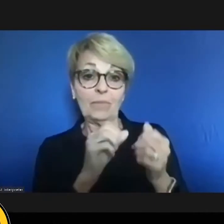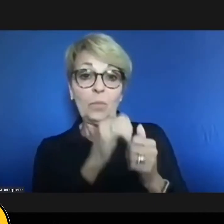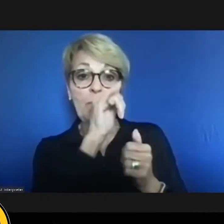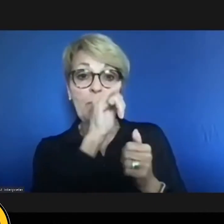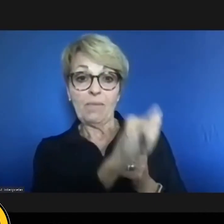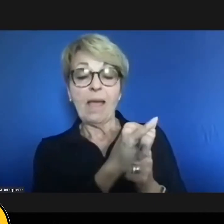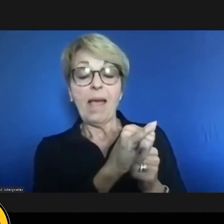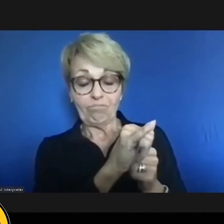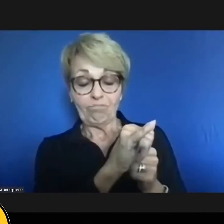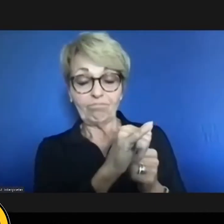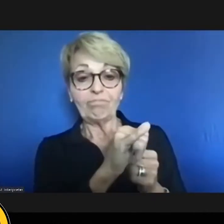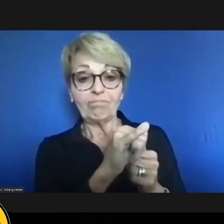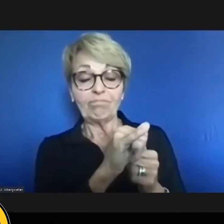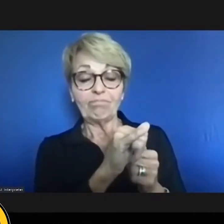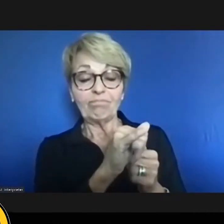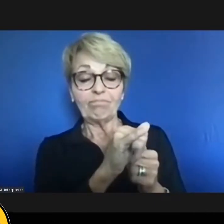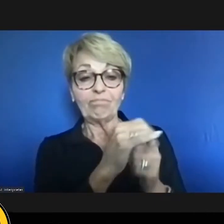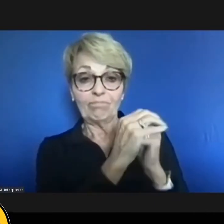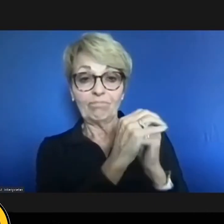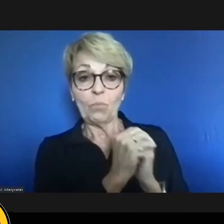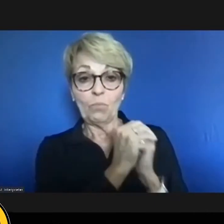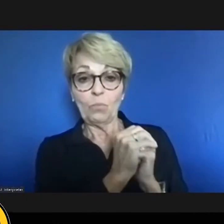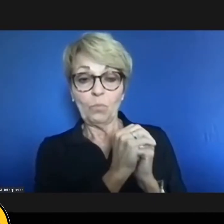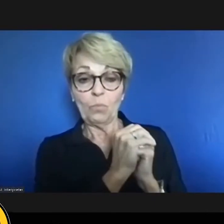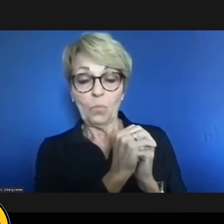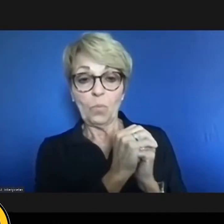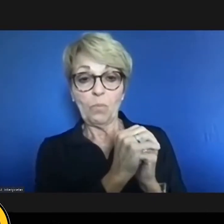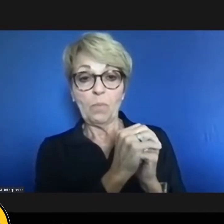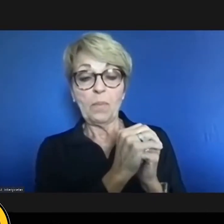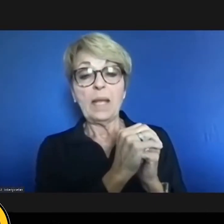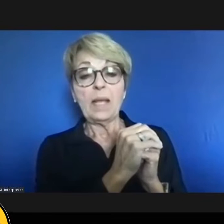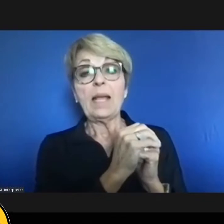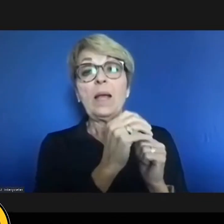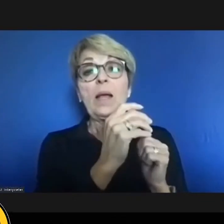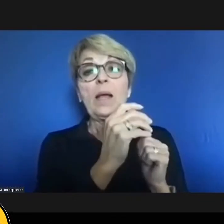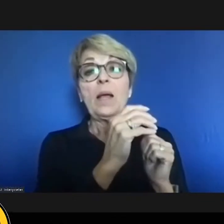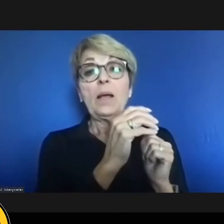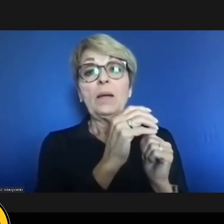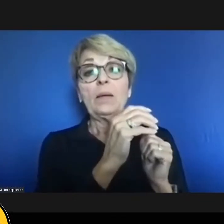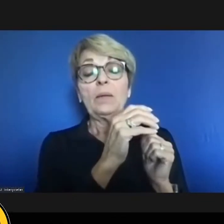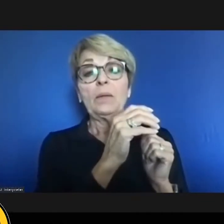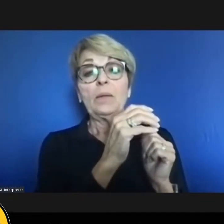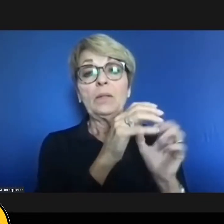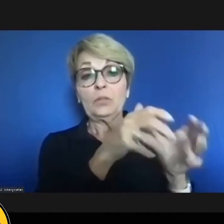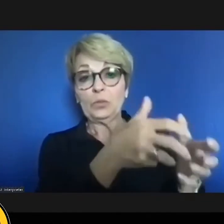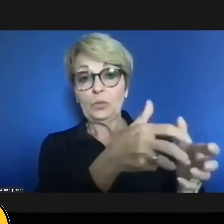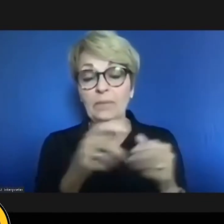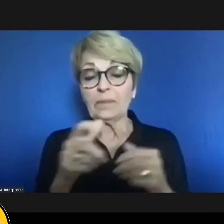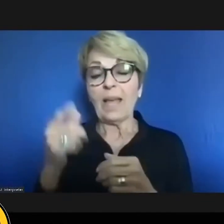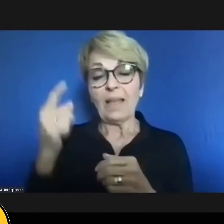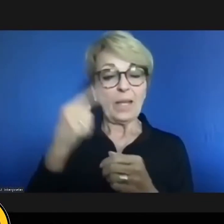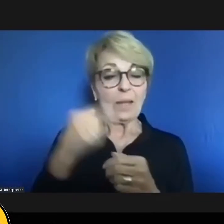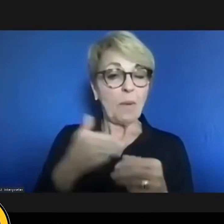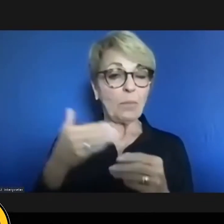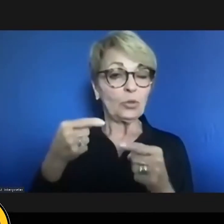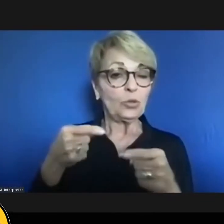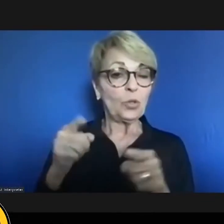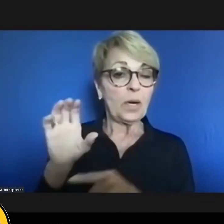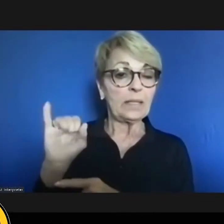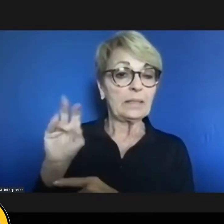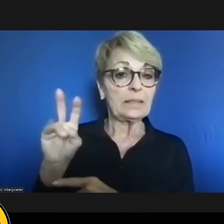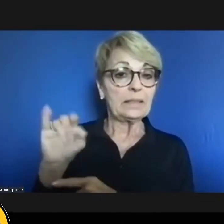family. And I think they were members during the Civil War, during World War I, during World War